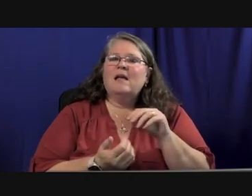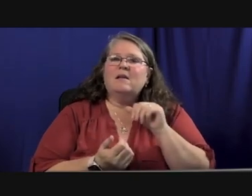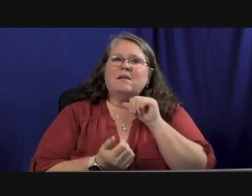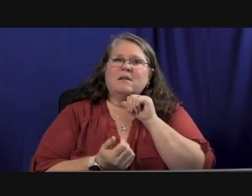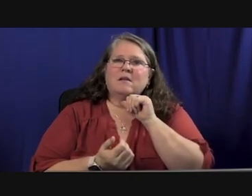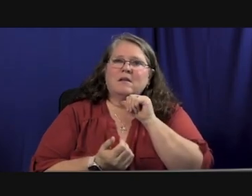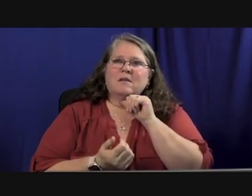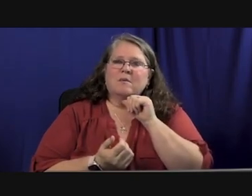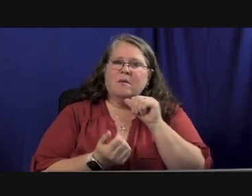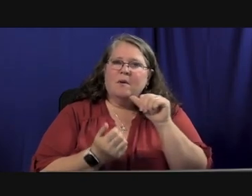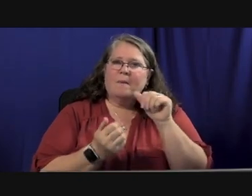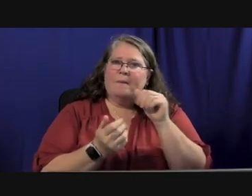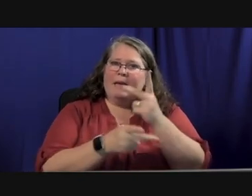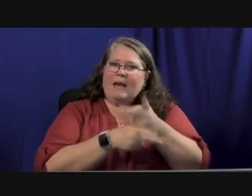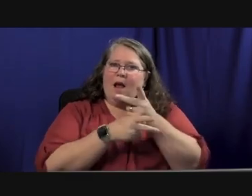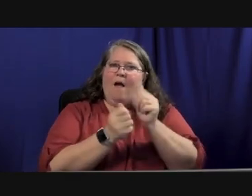them.